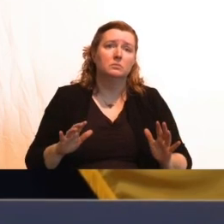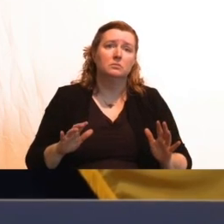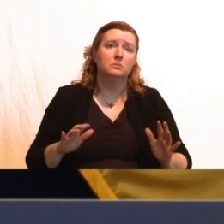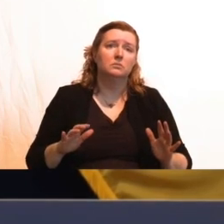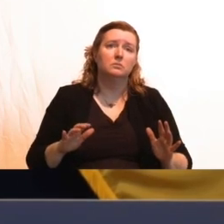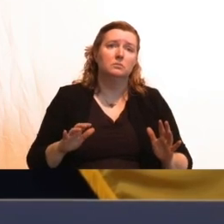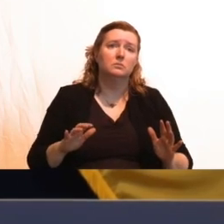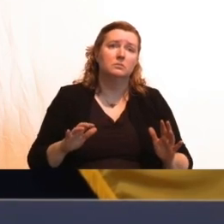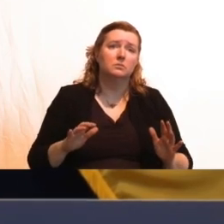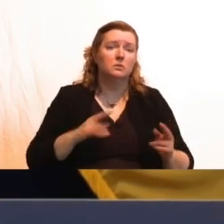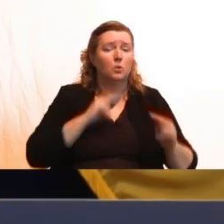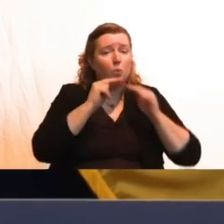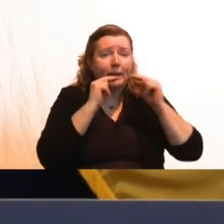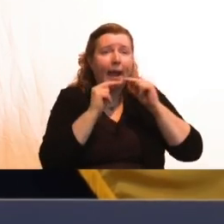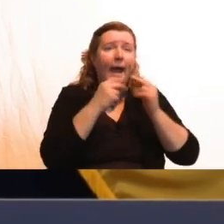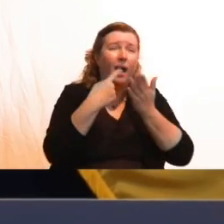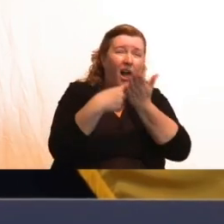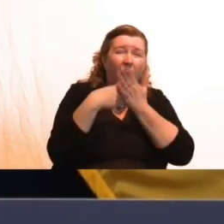tomorrow.